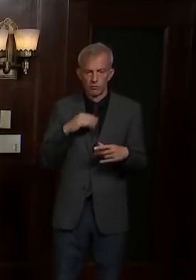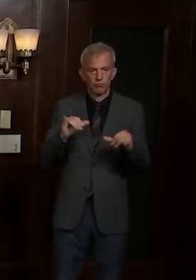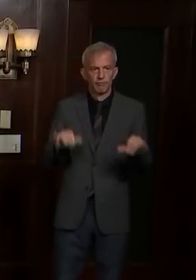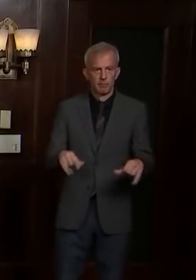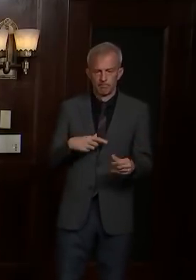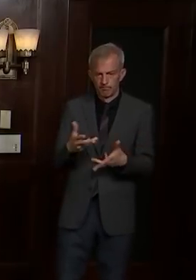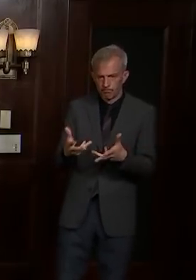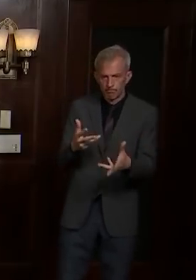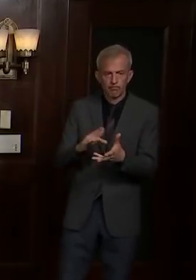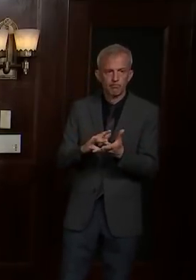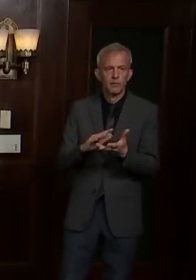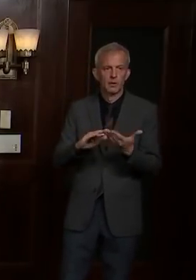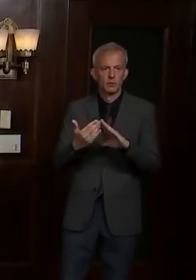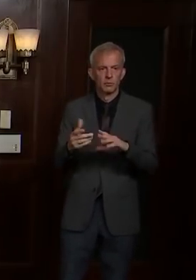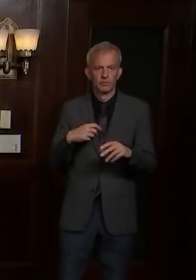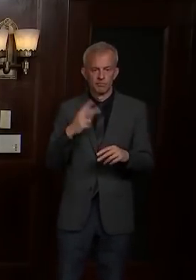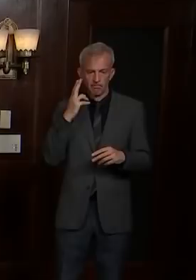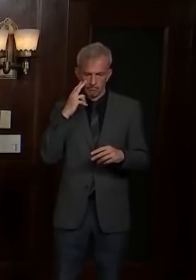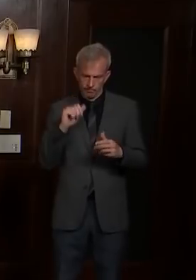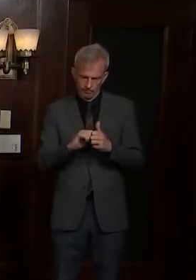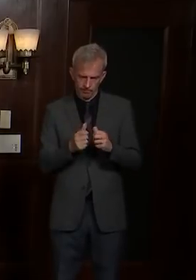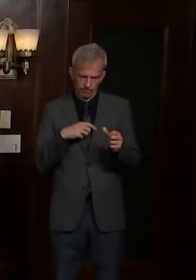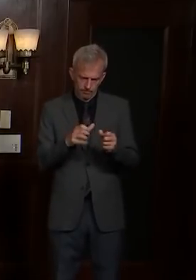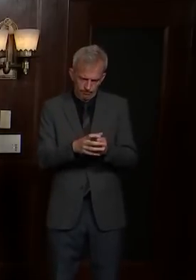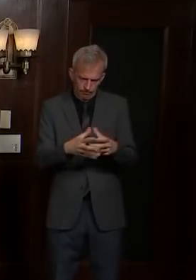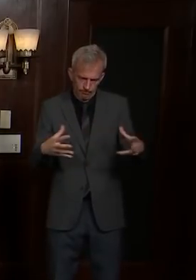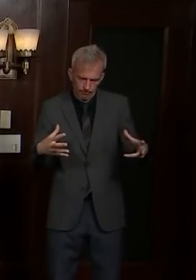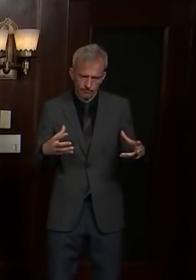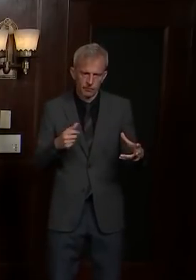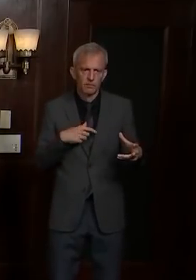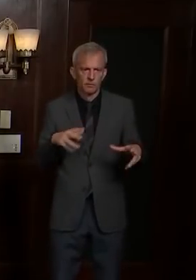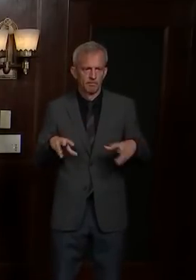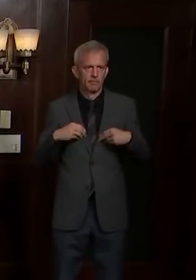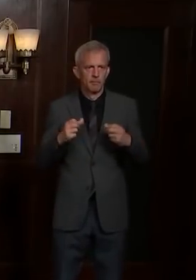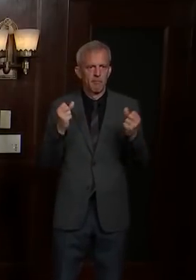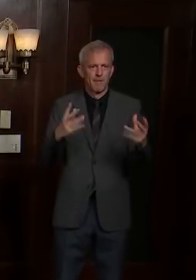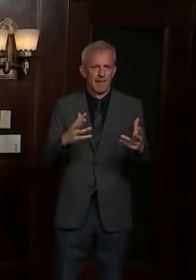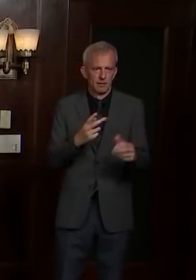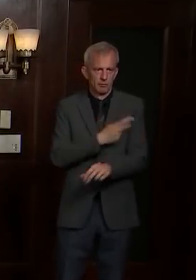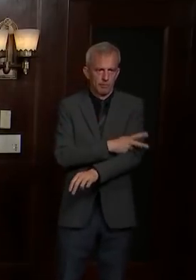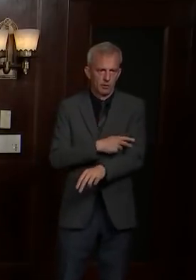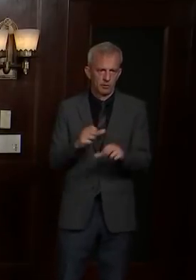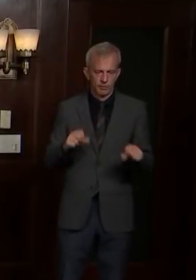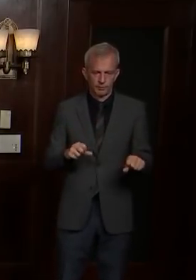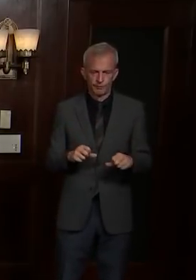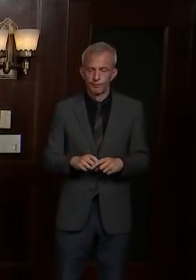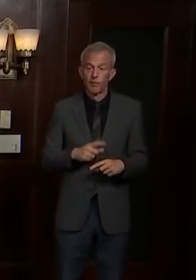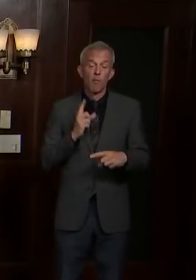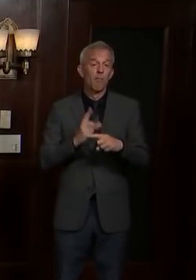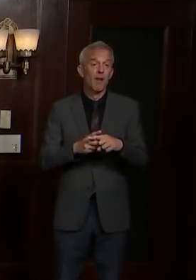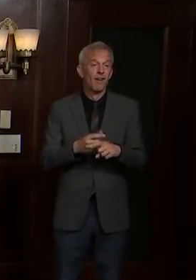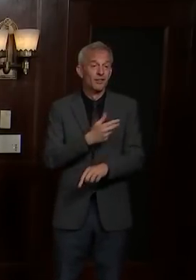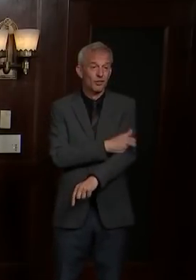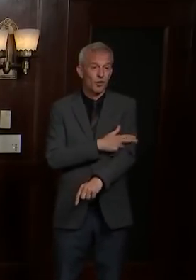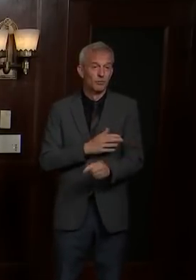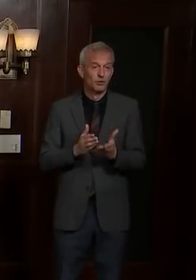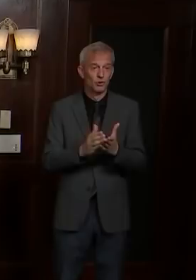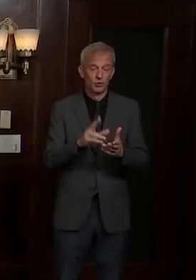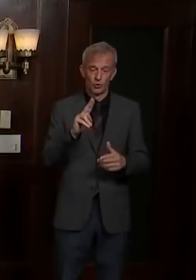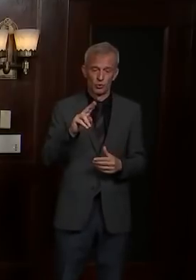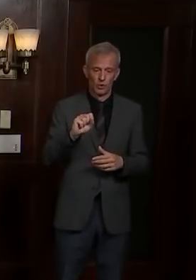space to make sure we can take in as many patients as possible. And the arrival, of course, of the USNS Mercy was a critical